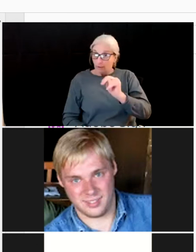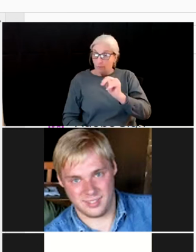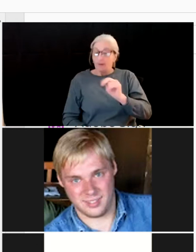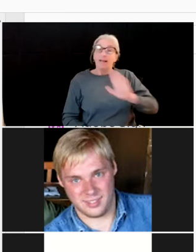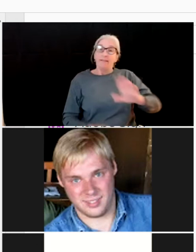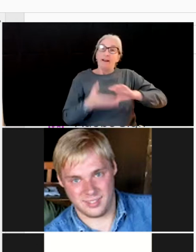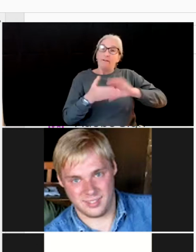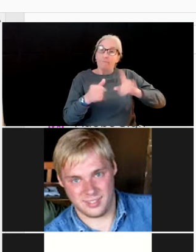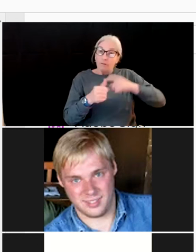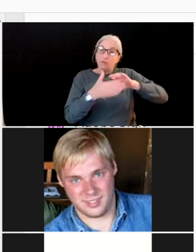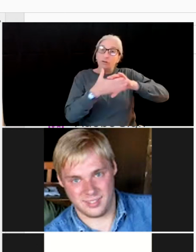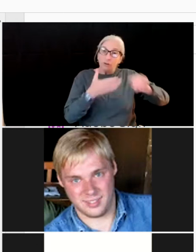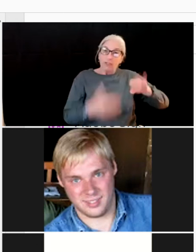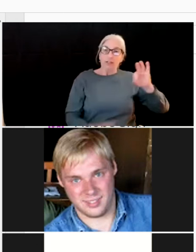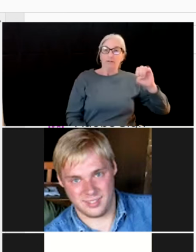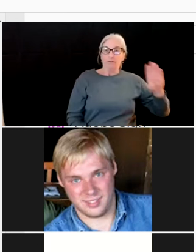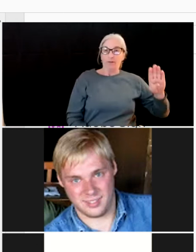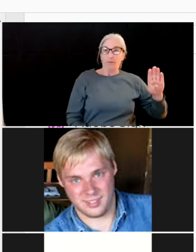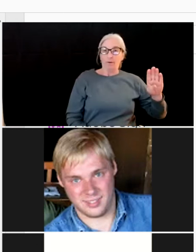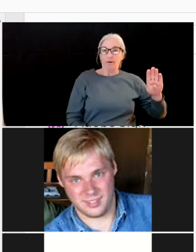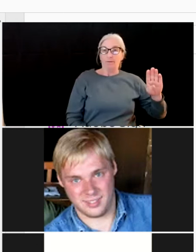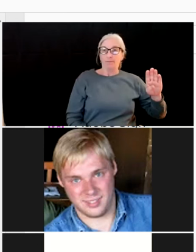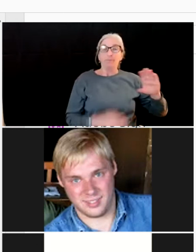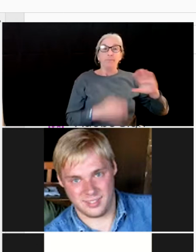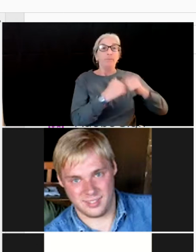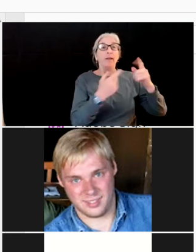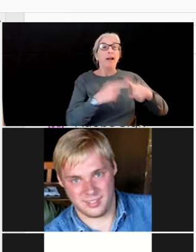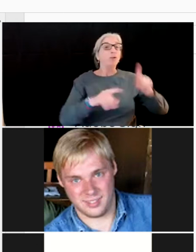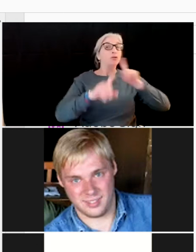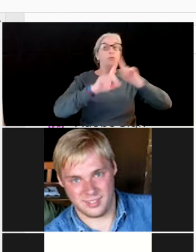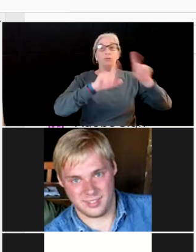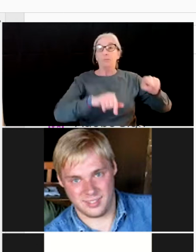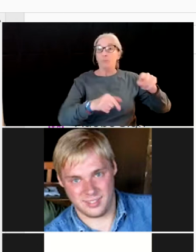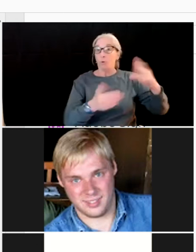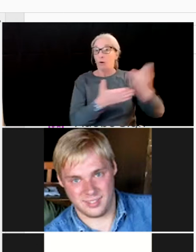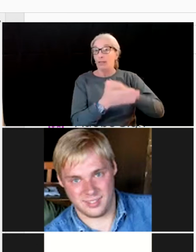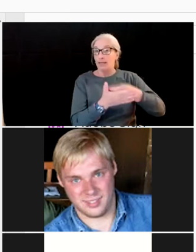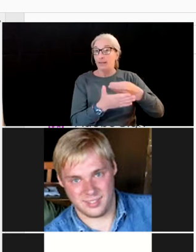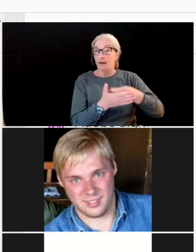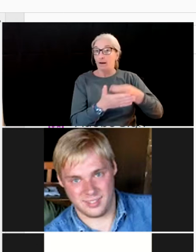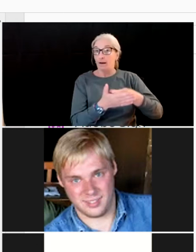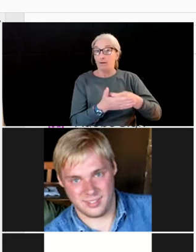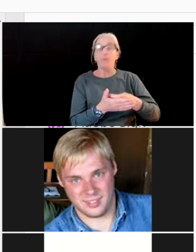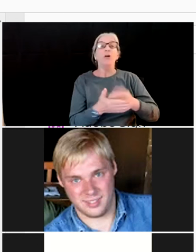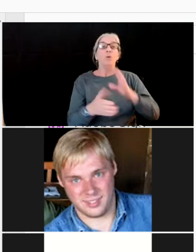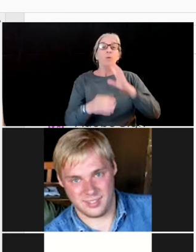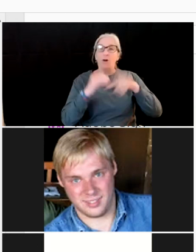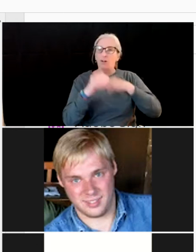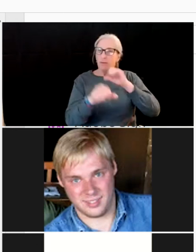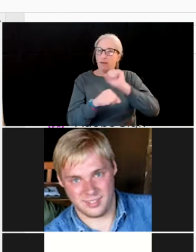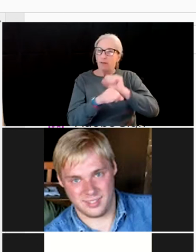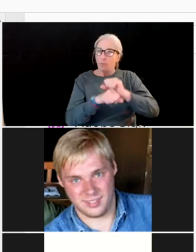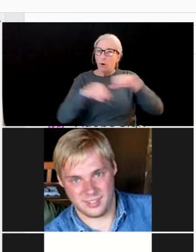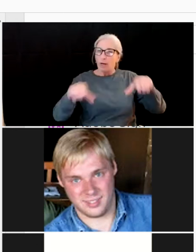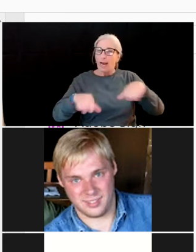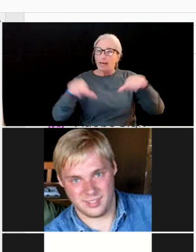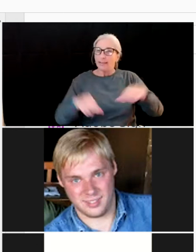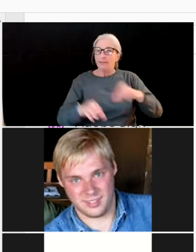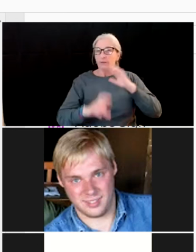Again, in terms of reporting income, we talked a little bit on the SSDI side about that work activity report. An